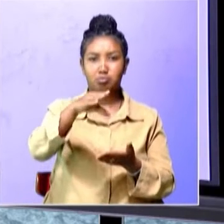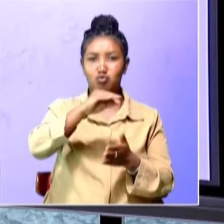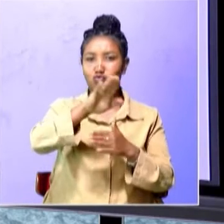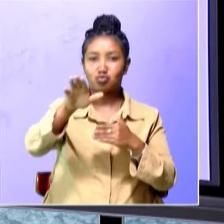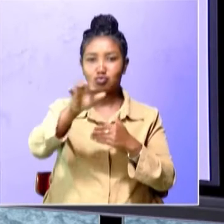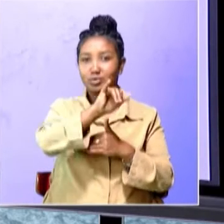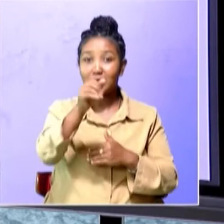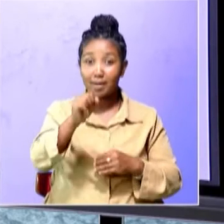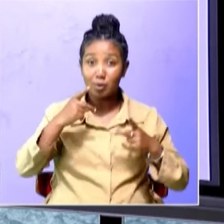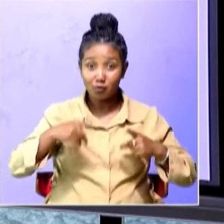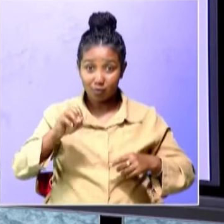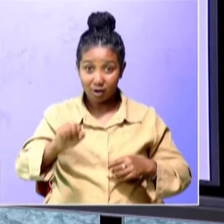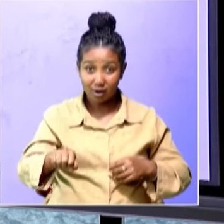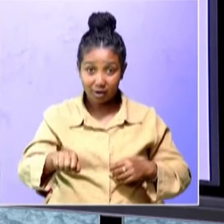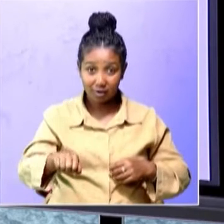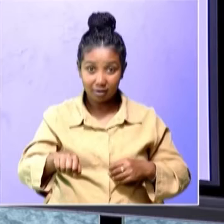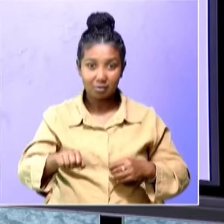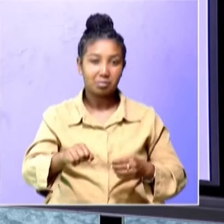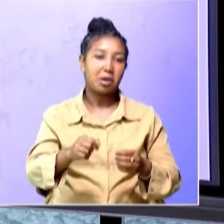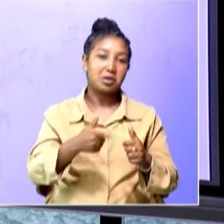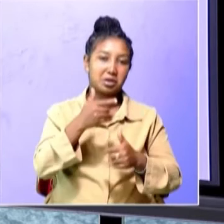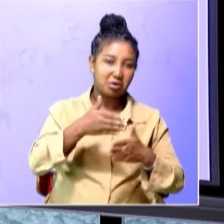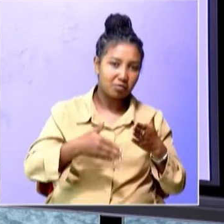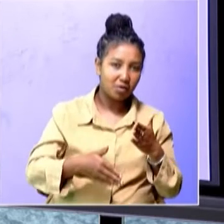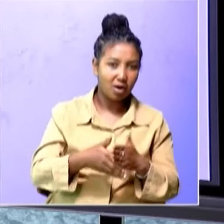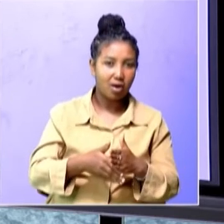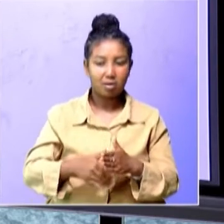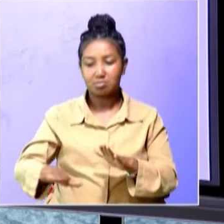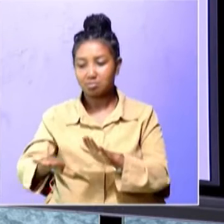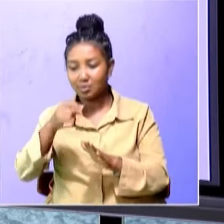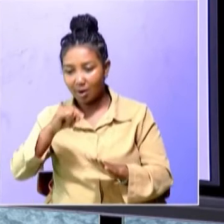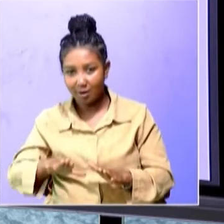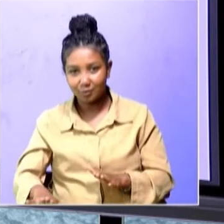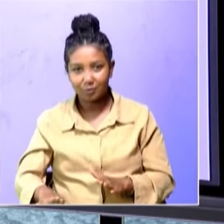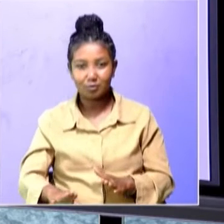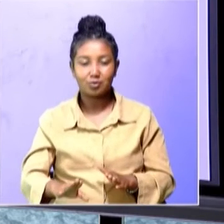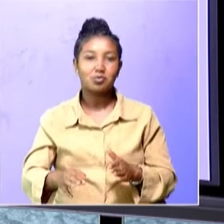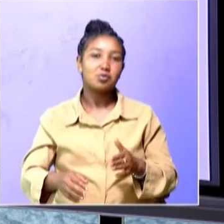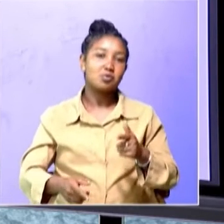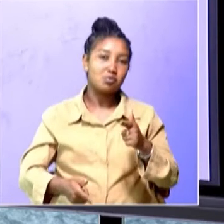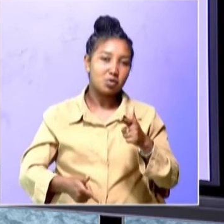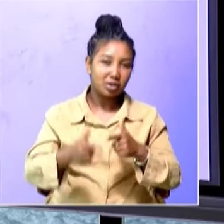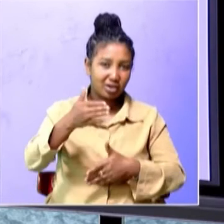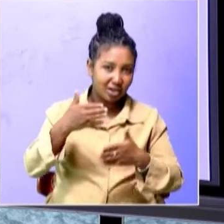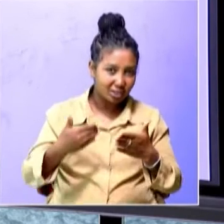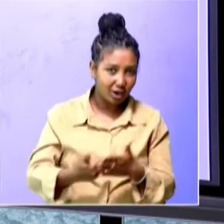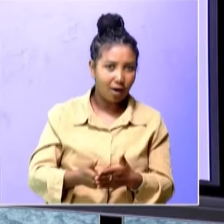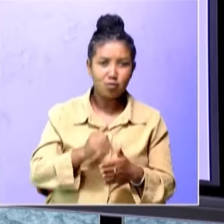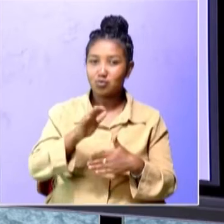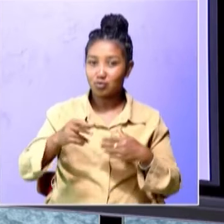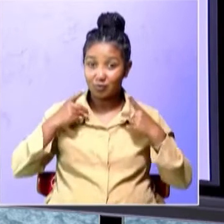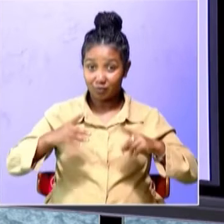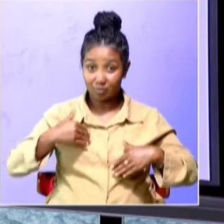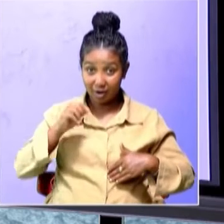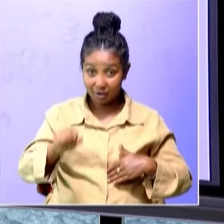everybody is having what? The same uniforms in elementary, even the lower classes, the junior classes in elementary and high